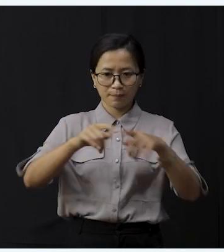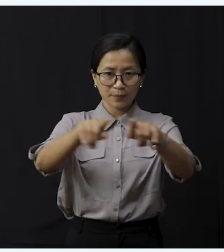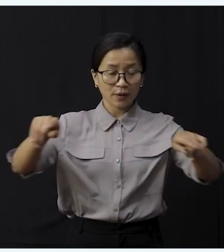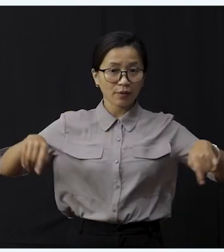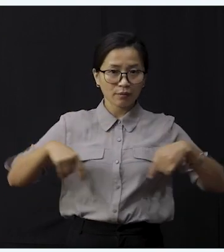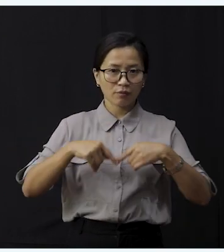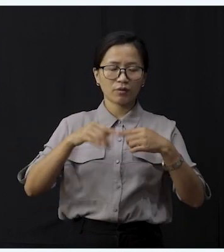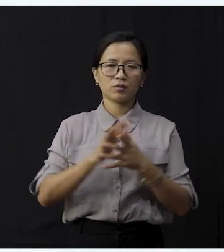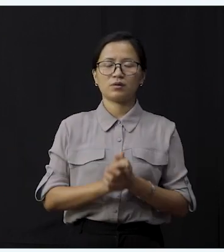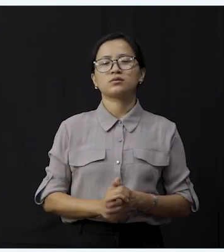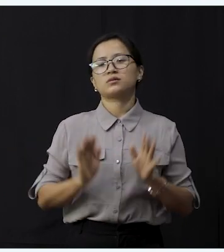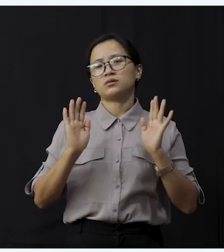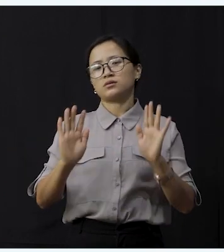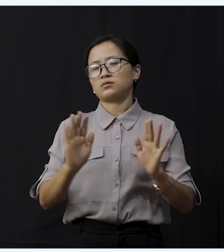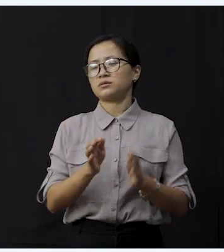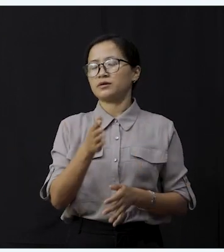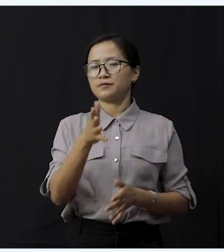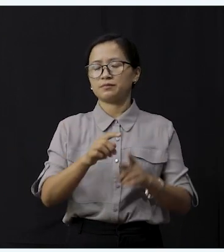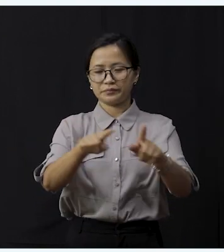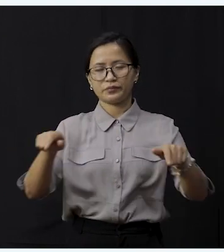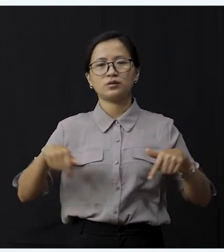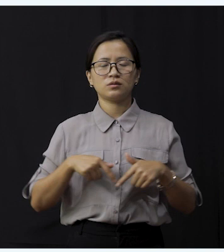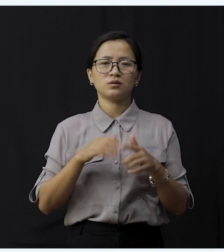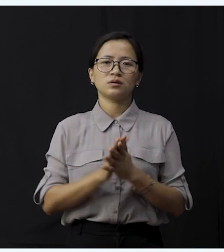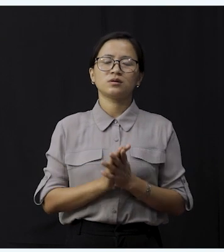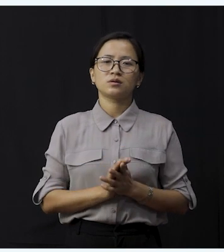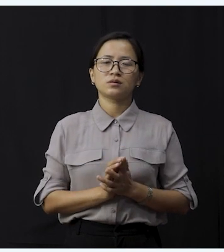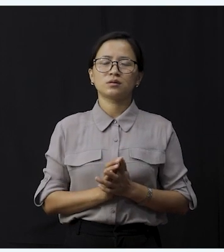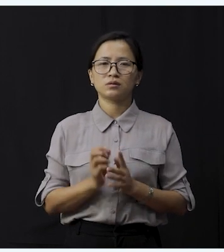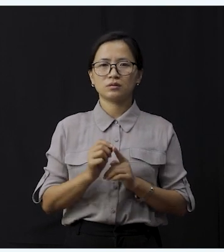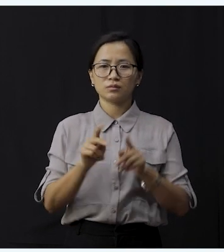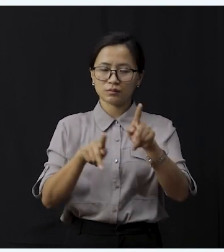playground, you doesn't have a playground. So the public,